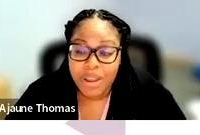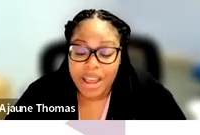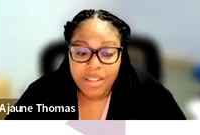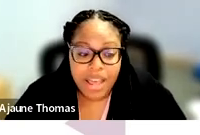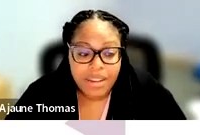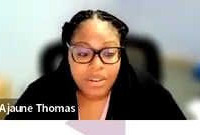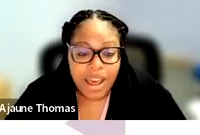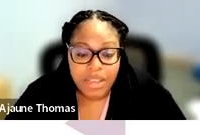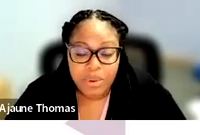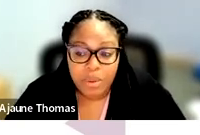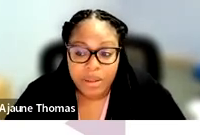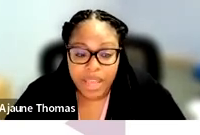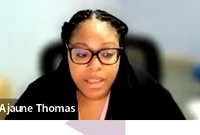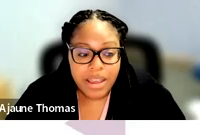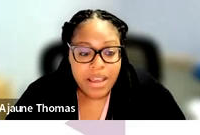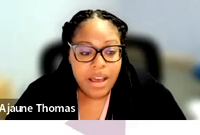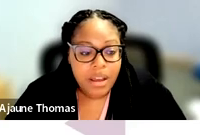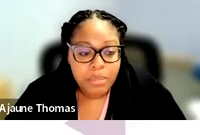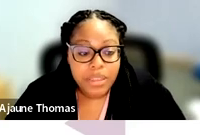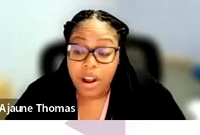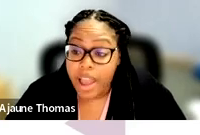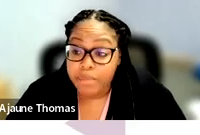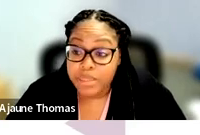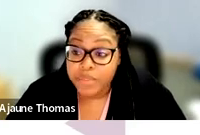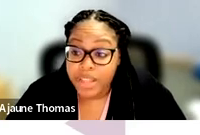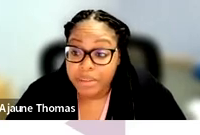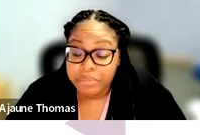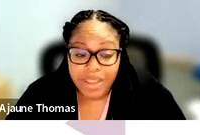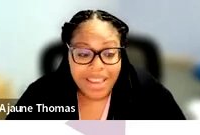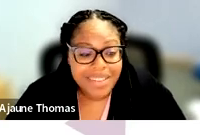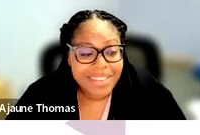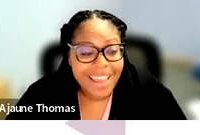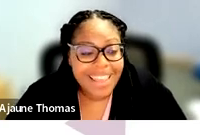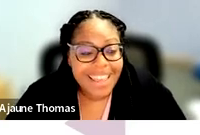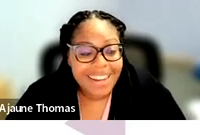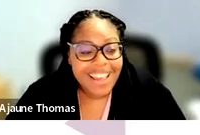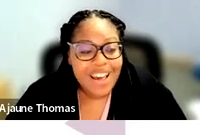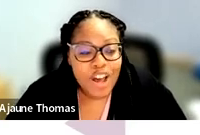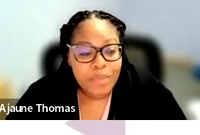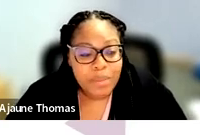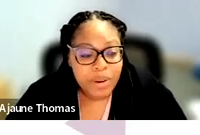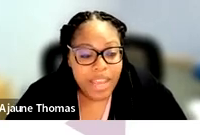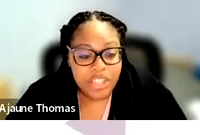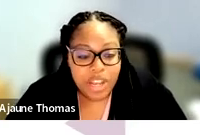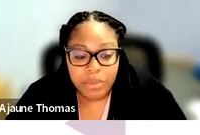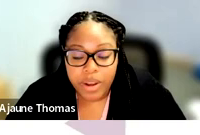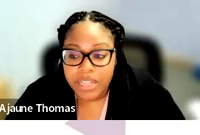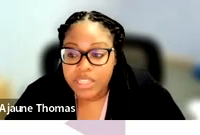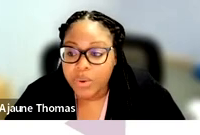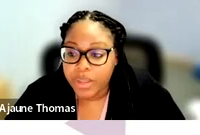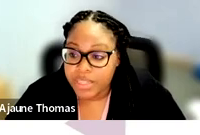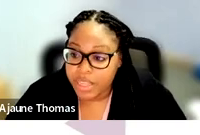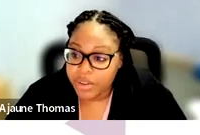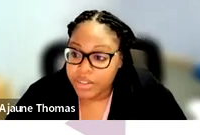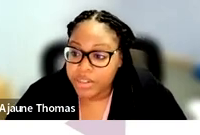seeing that way down the line on how they would go about that. But there are apps for that. And then communication upgrades,